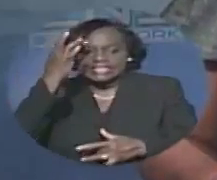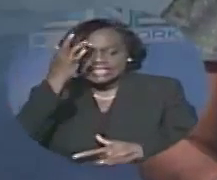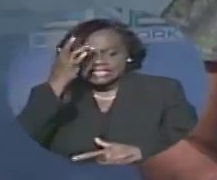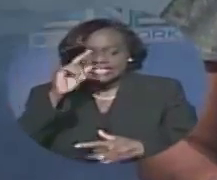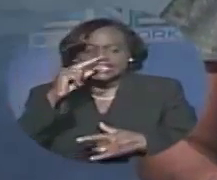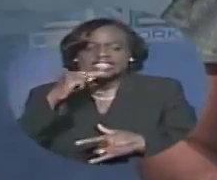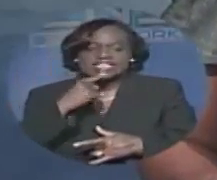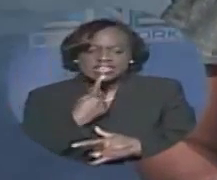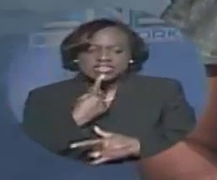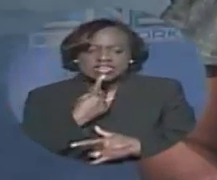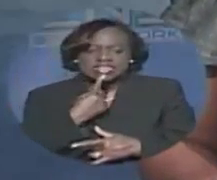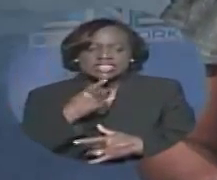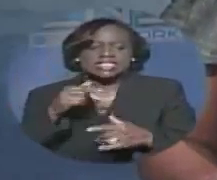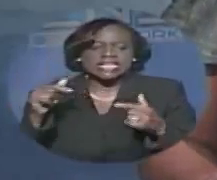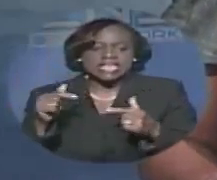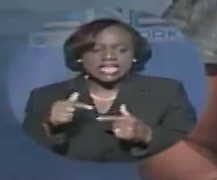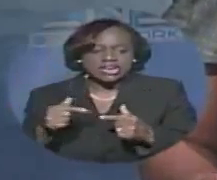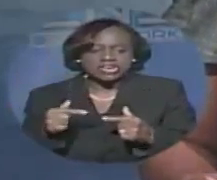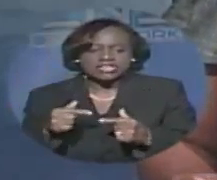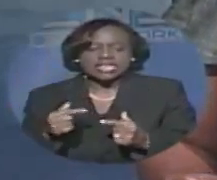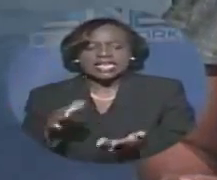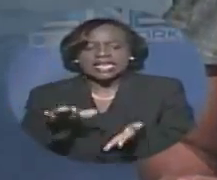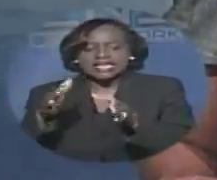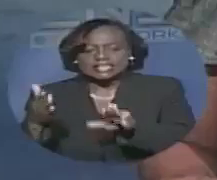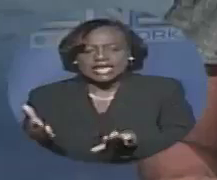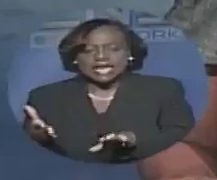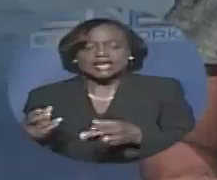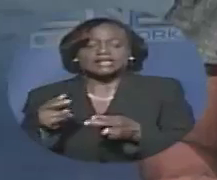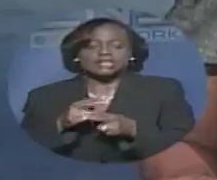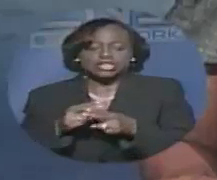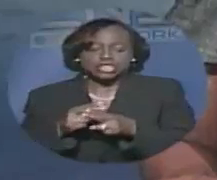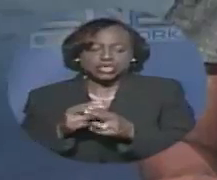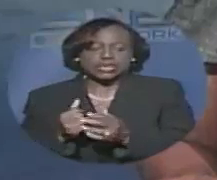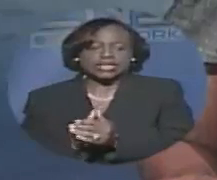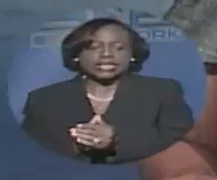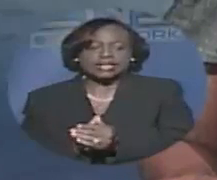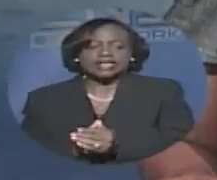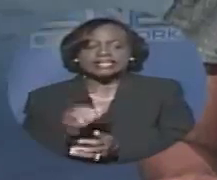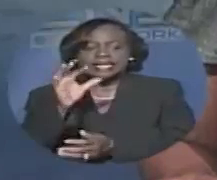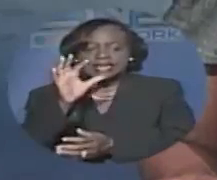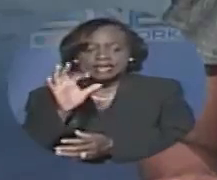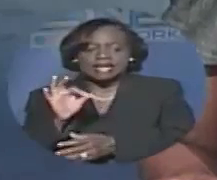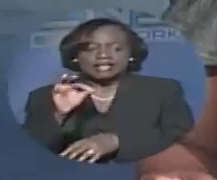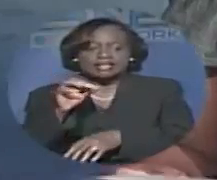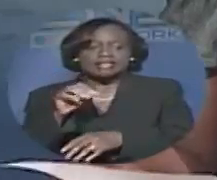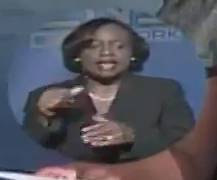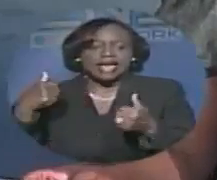private vehicle, where he died a short time later. His death marks the ninth traffic fatality on record this year.